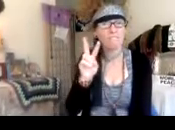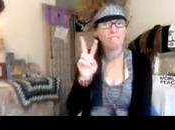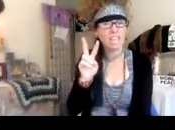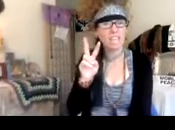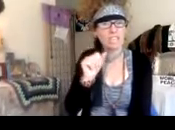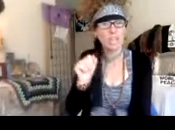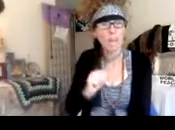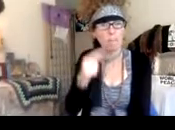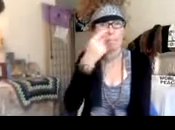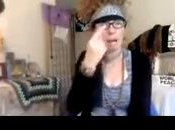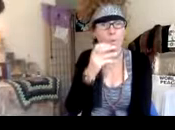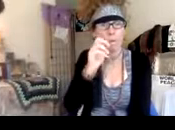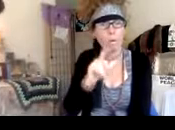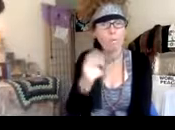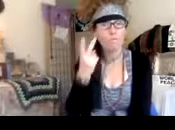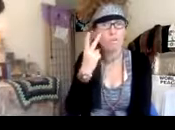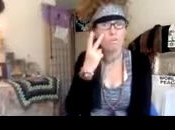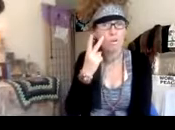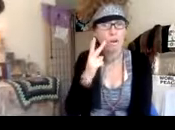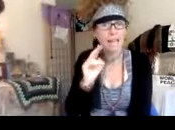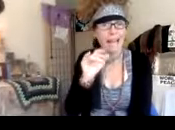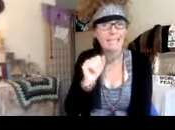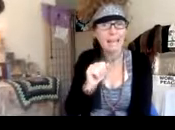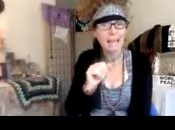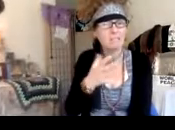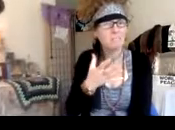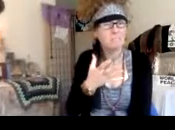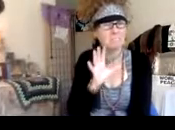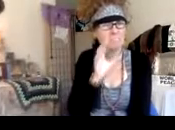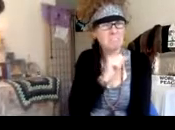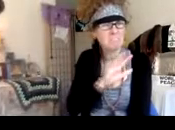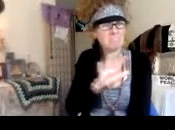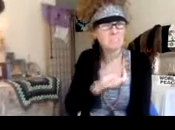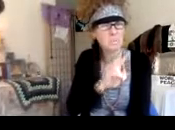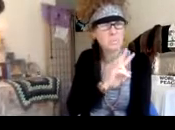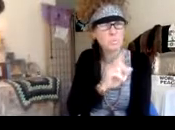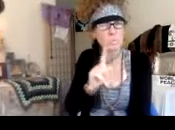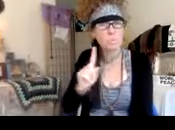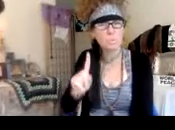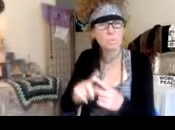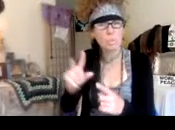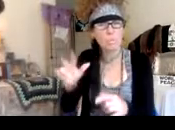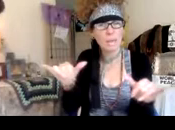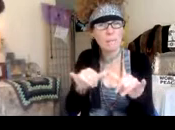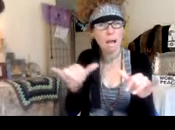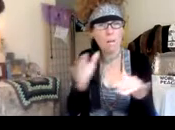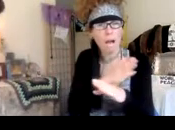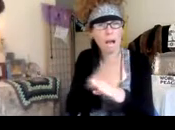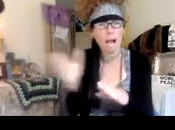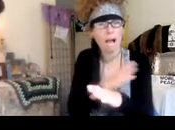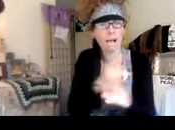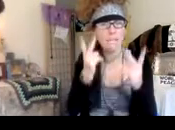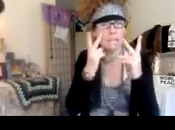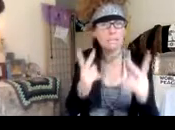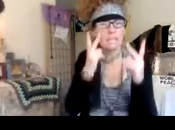if you look at the NASA STS-75 UFO, which I estimated 2 to 3 miles wide, it looks identically the same on the cameras. They can see into the